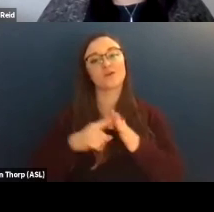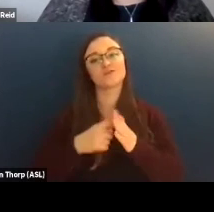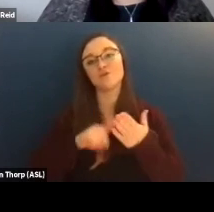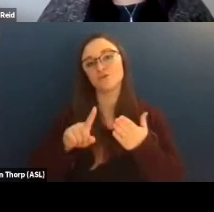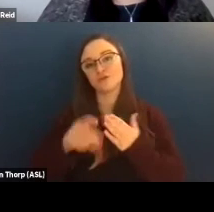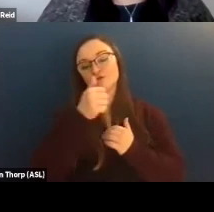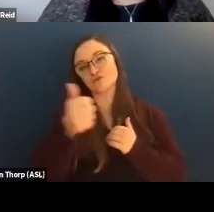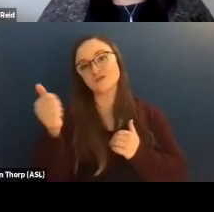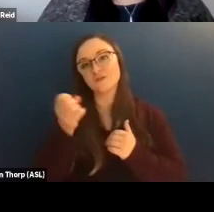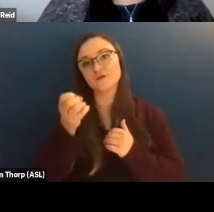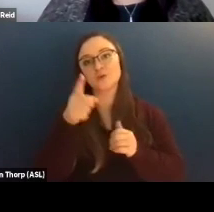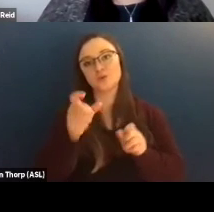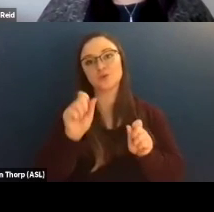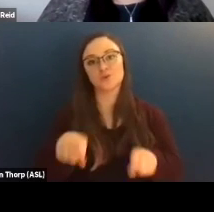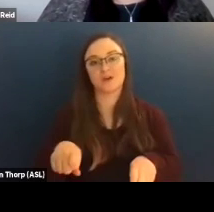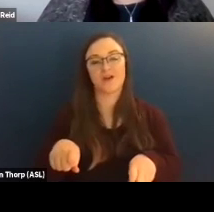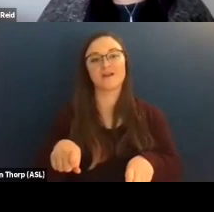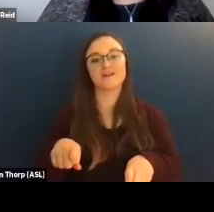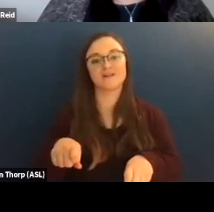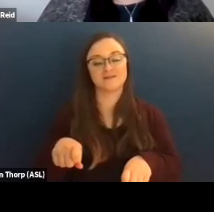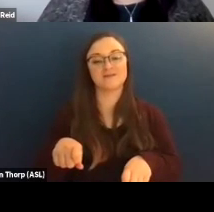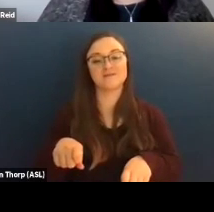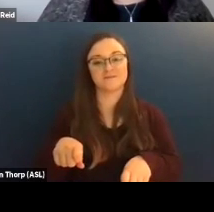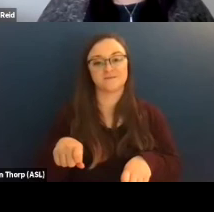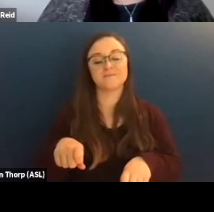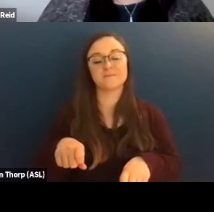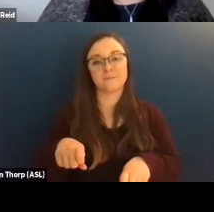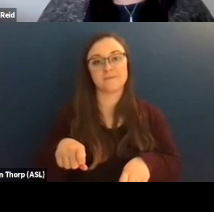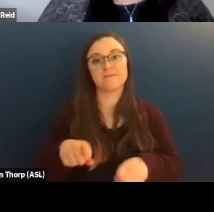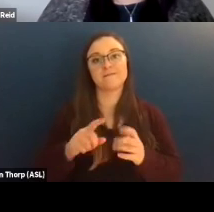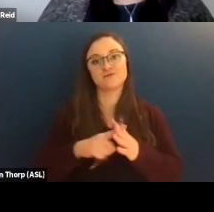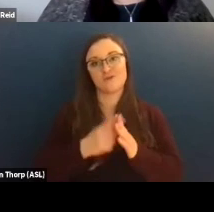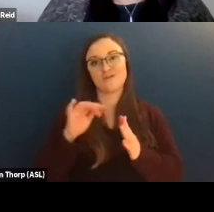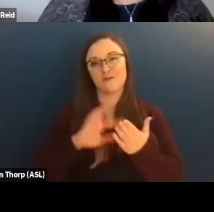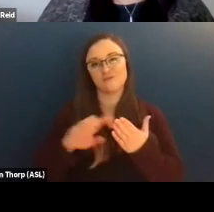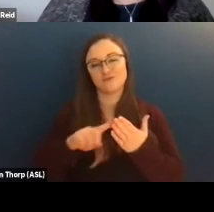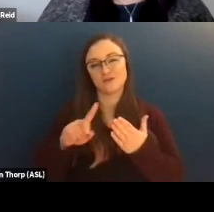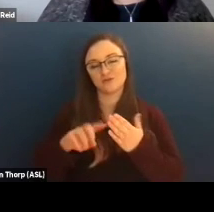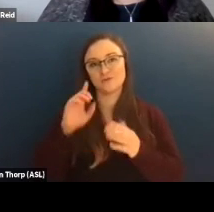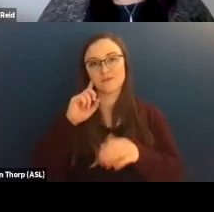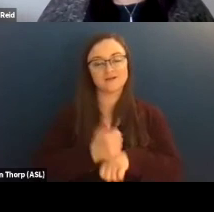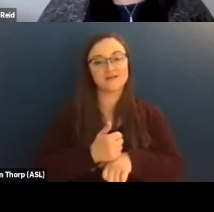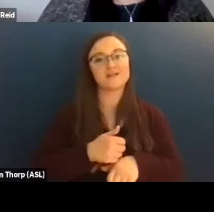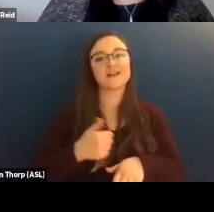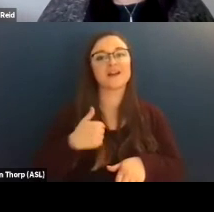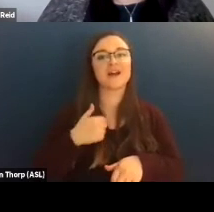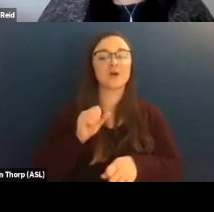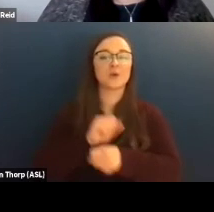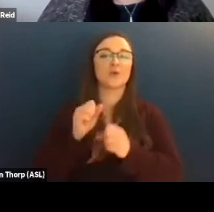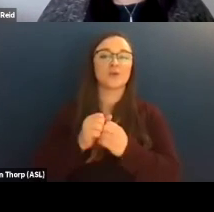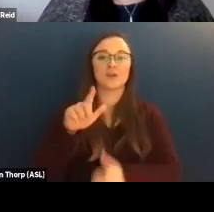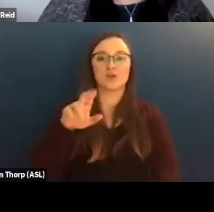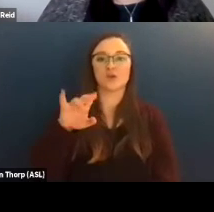you can get on that research track. LSMAMP is a program that I've worked with, and that's the Lewis Stokes Alliance in